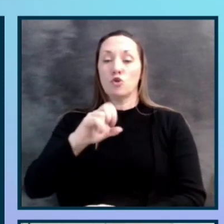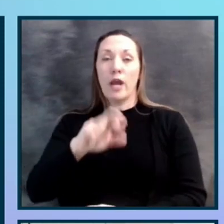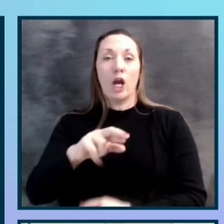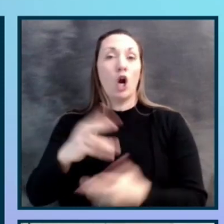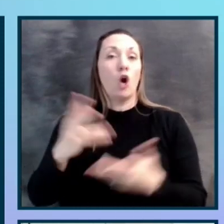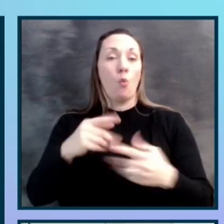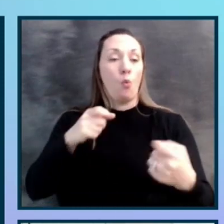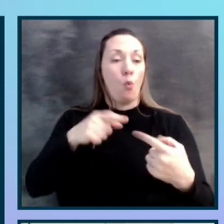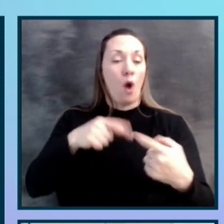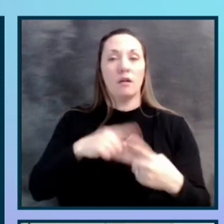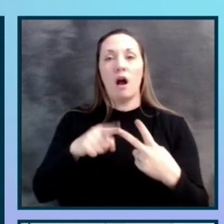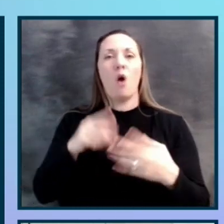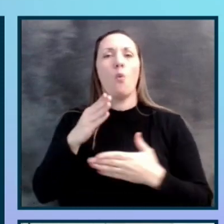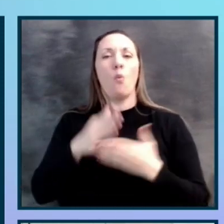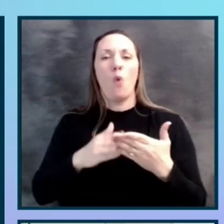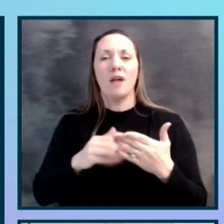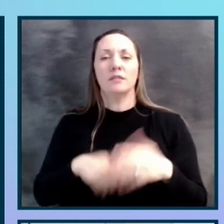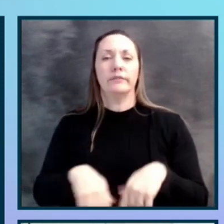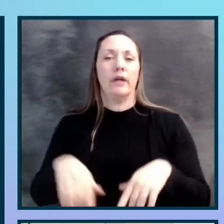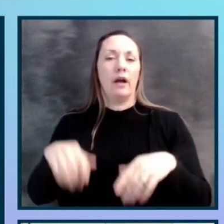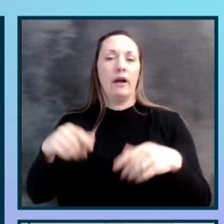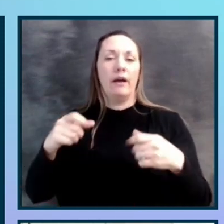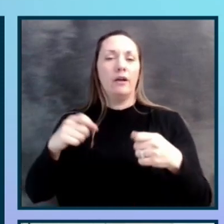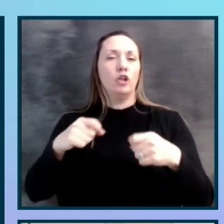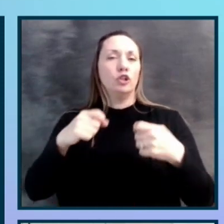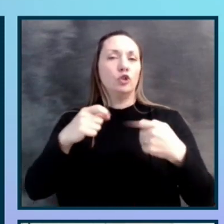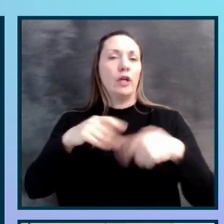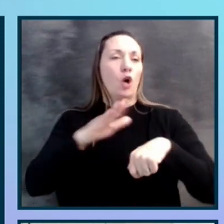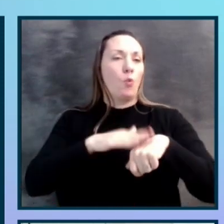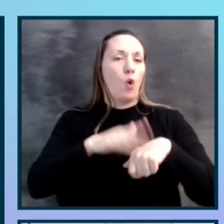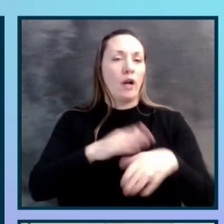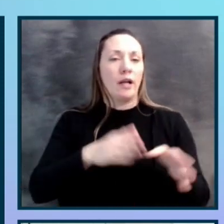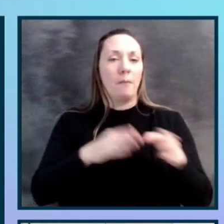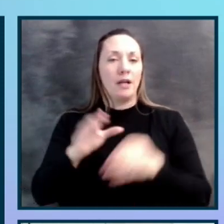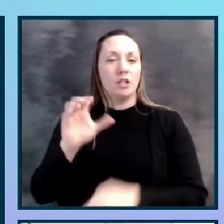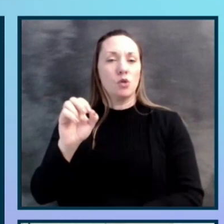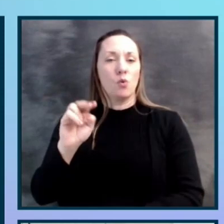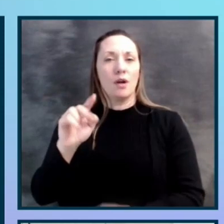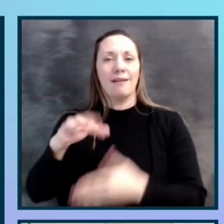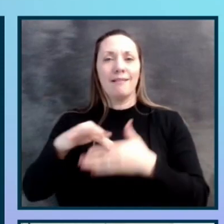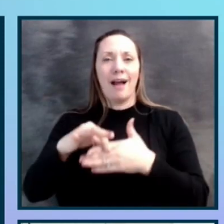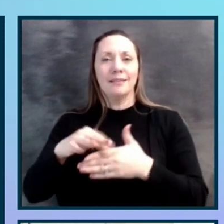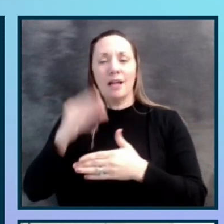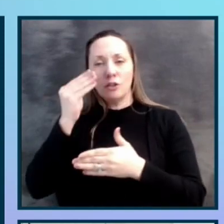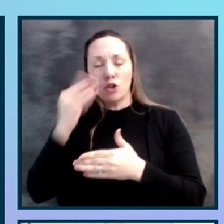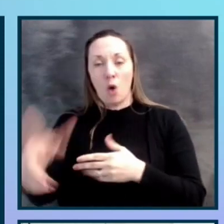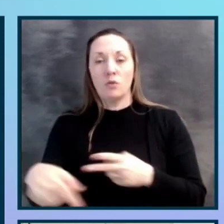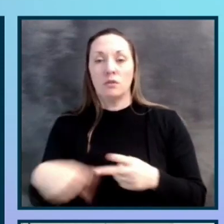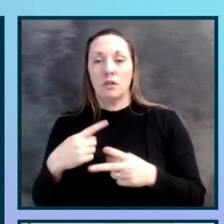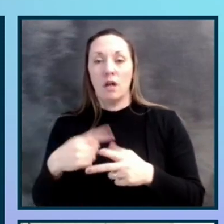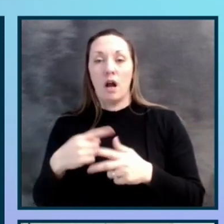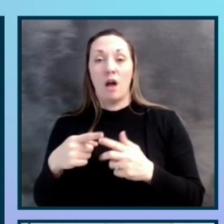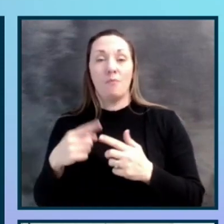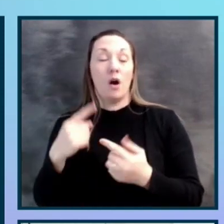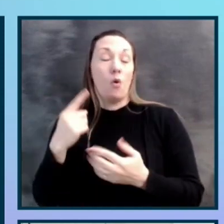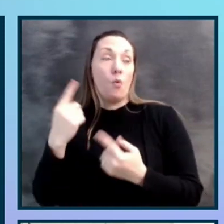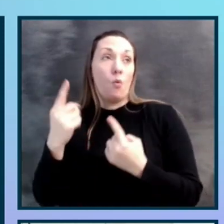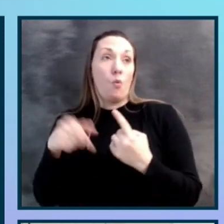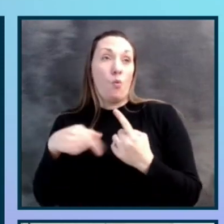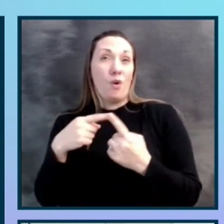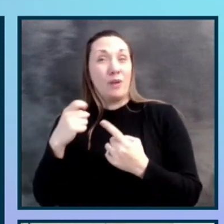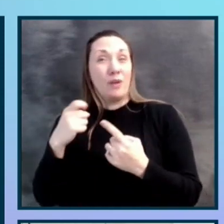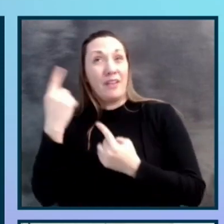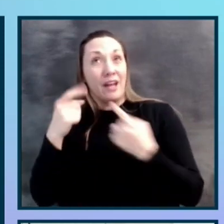versus a content note? What are the types of conditions where we have to think about triggers? Then we're going to move